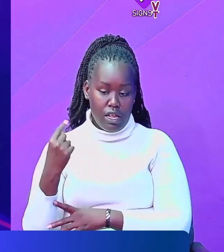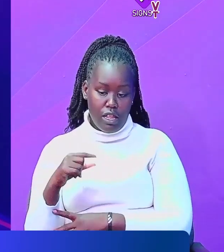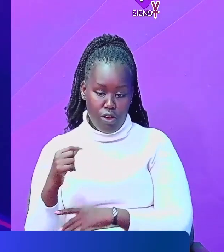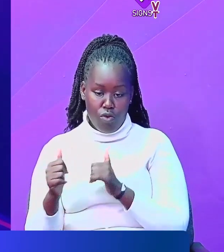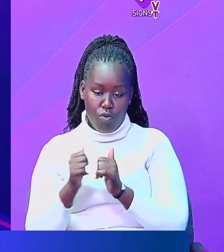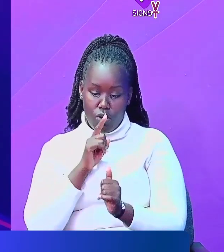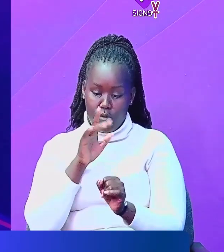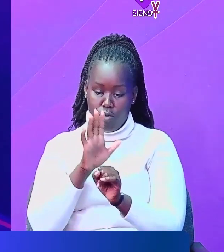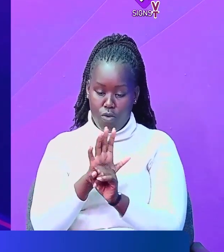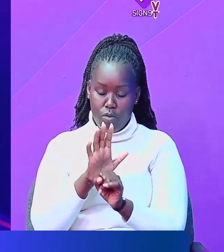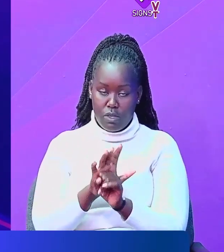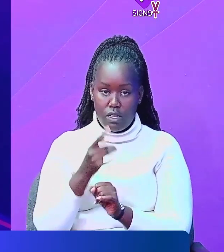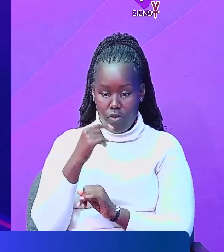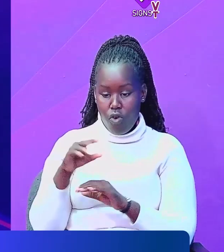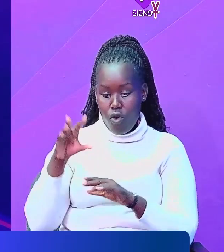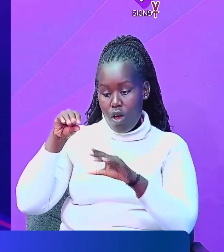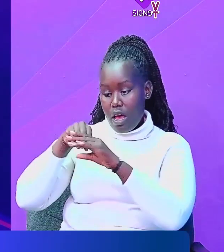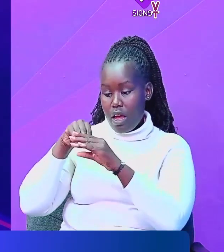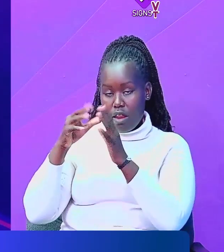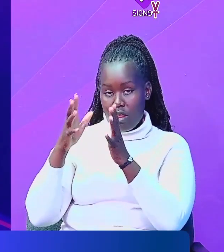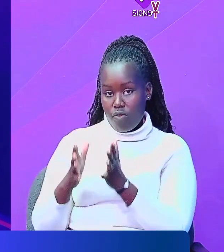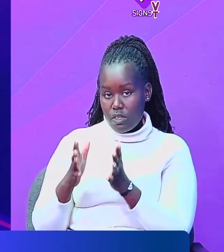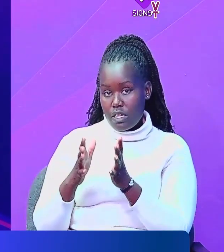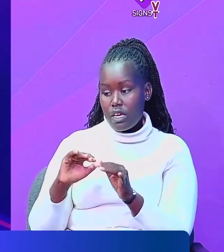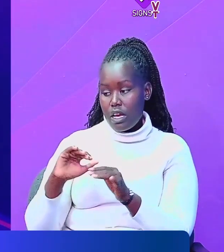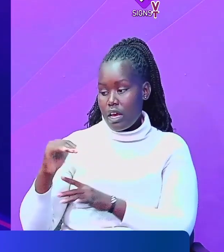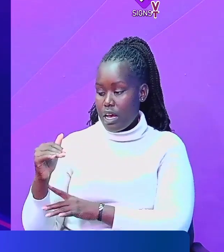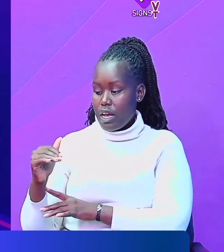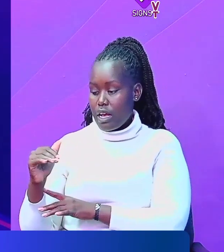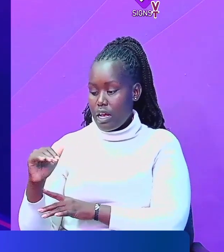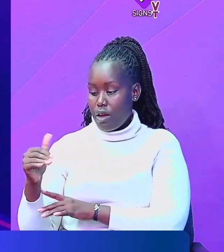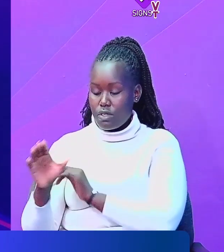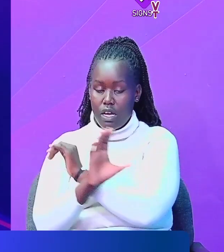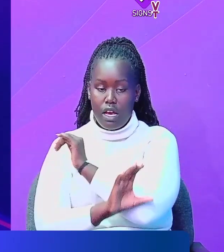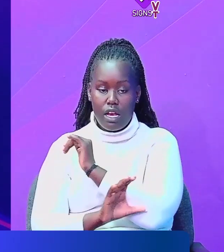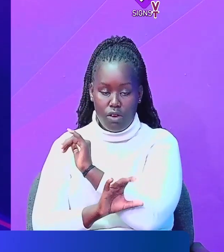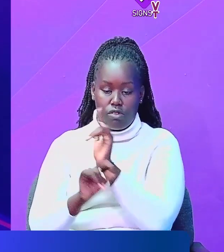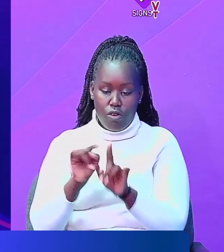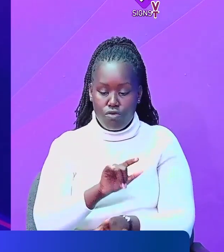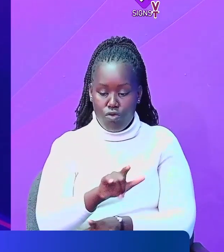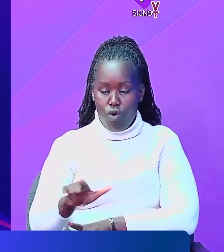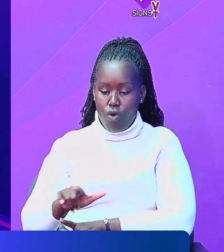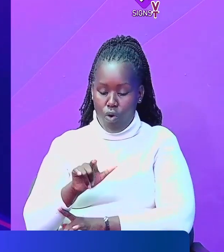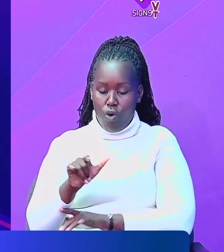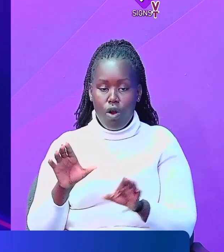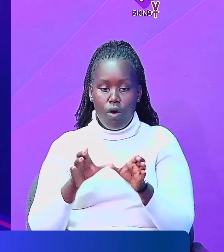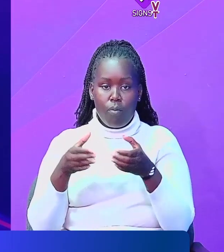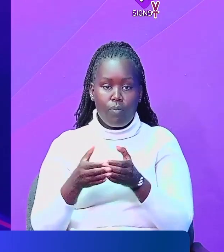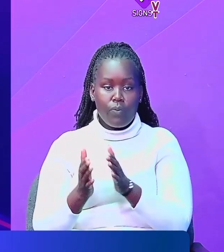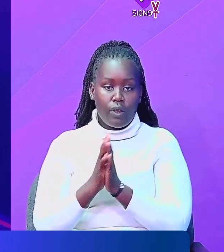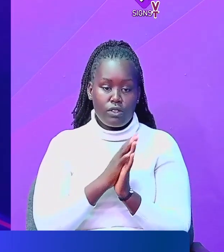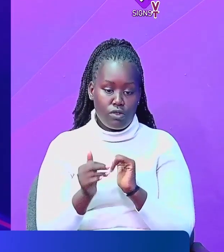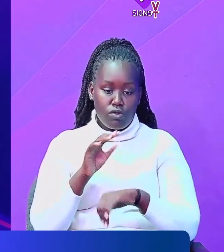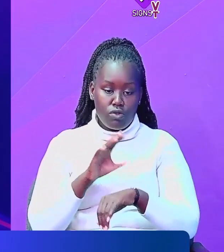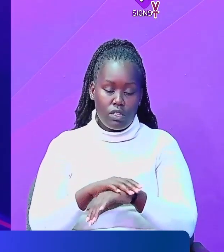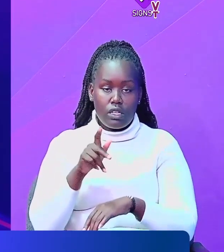promises a fortune for investors, county, and local communities. This is a story that you'll find on page